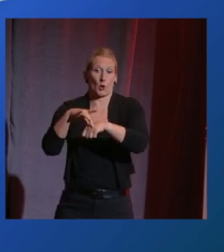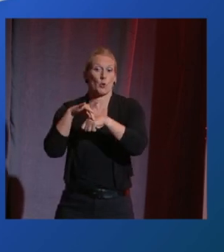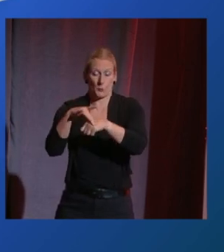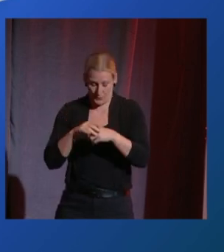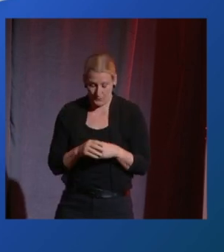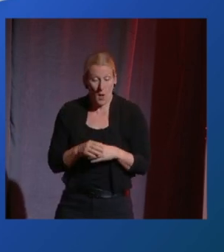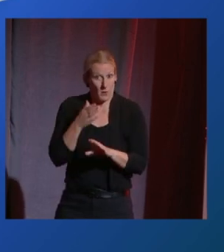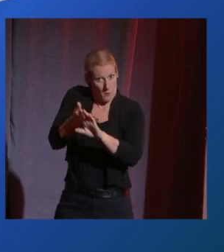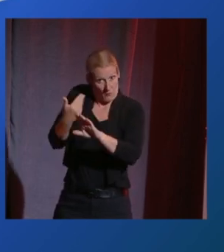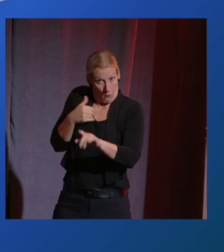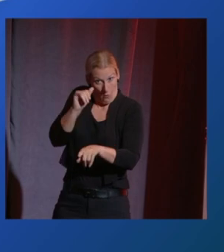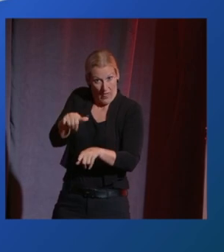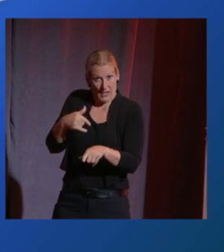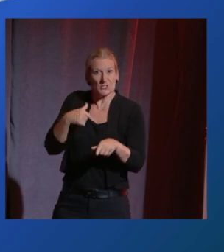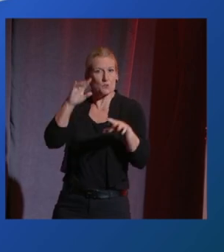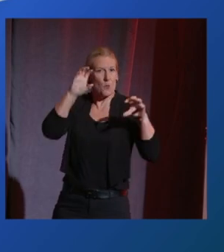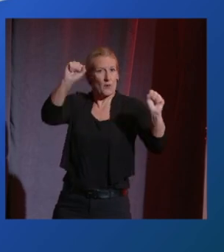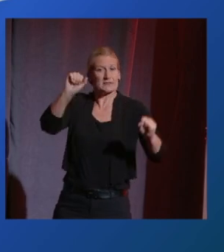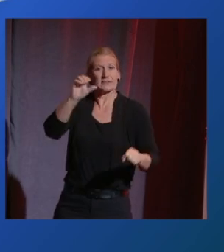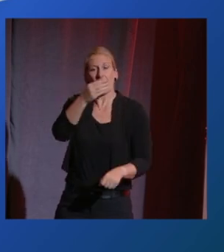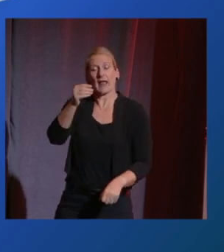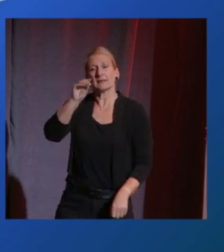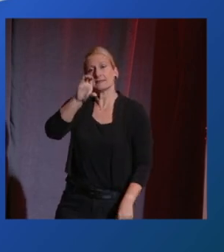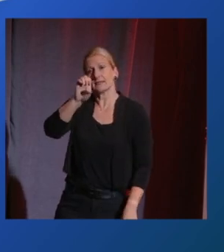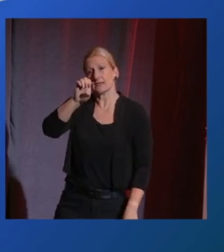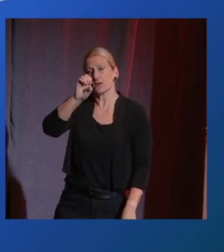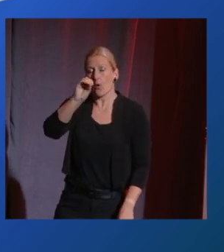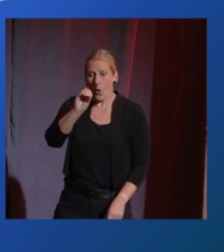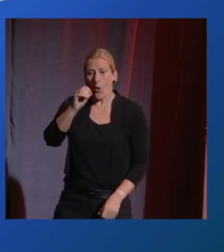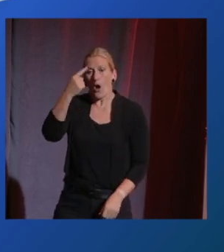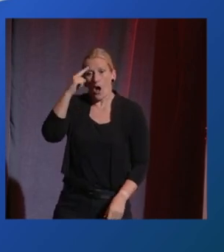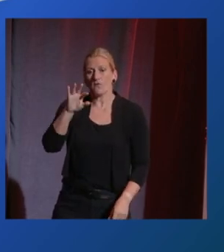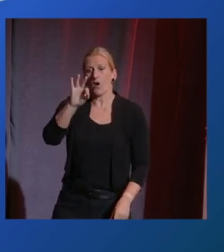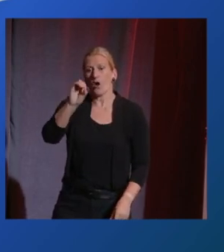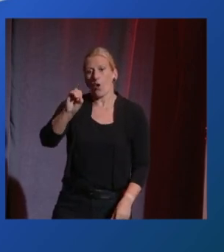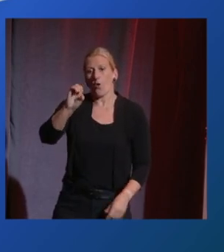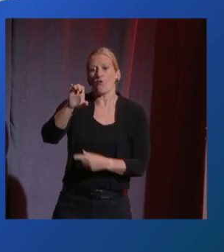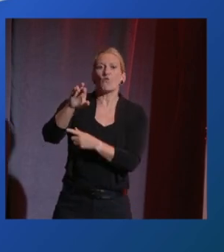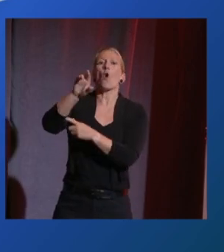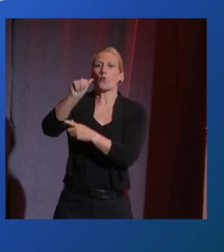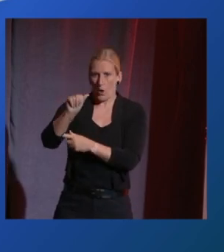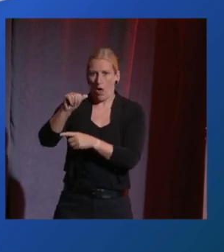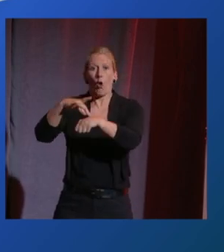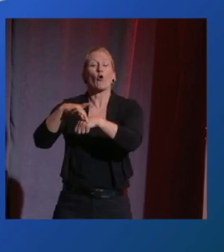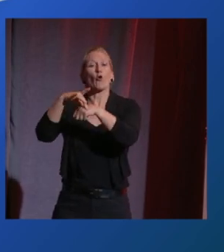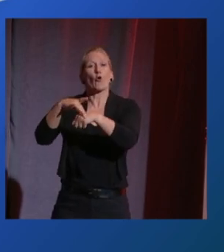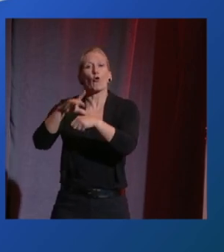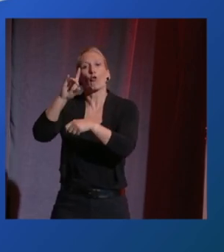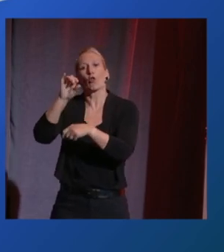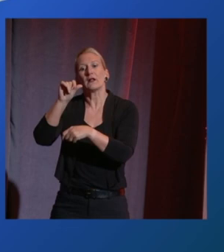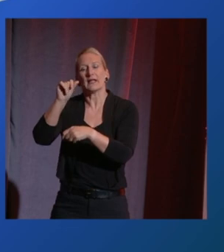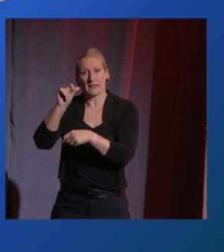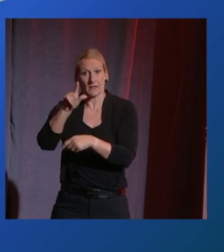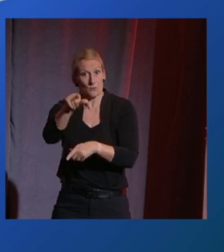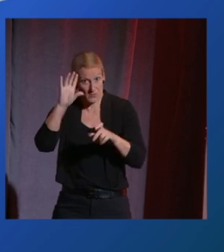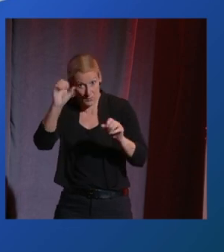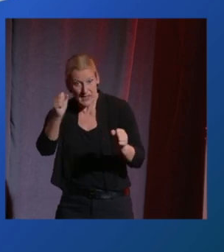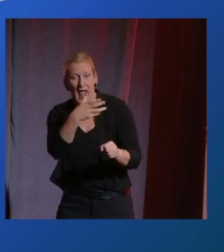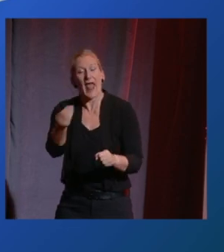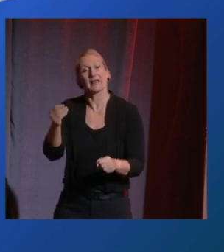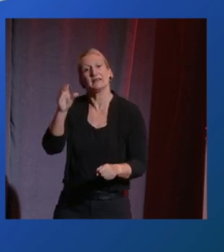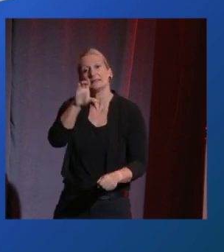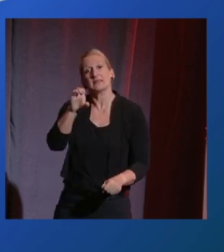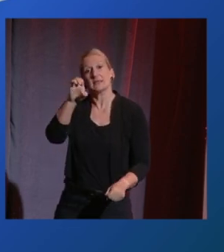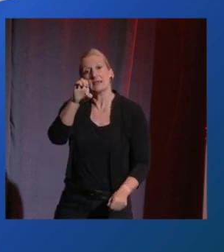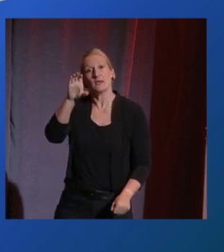Earth and served as president and CEO of Fogo Earth data as president and CEO of C CEO